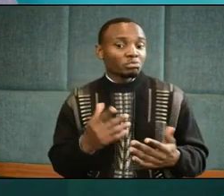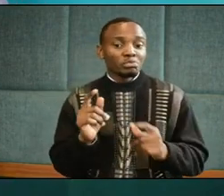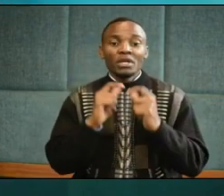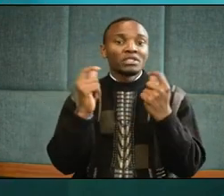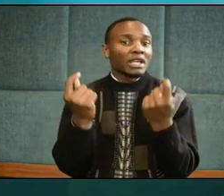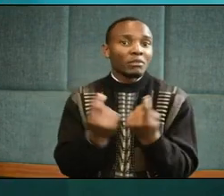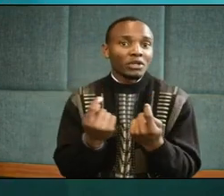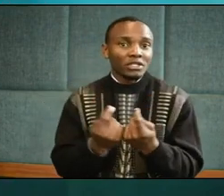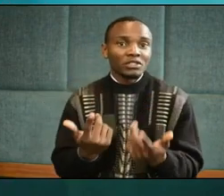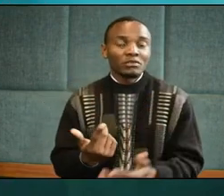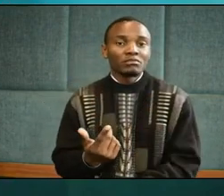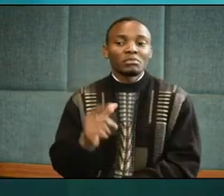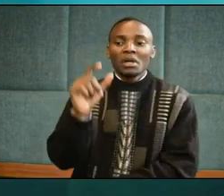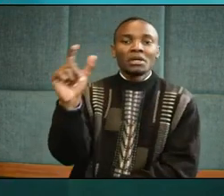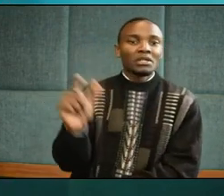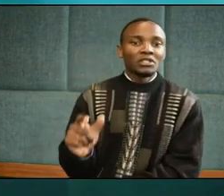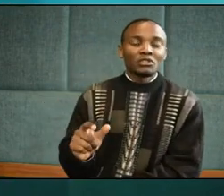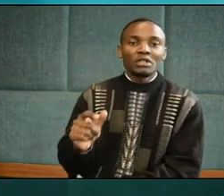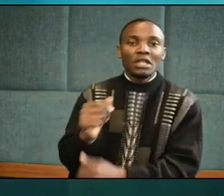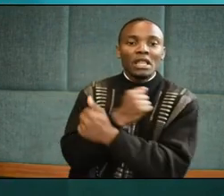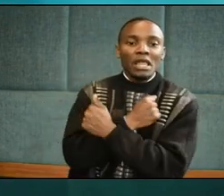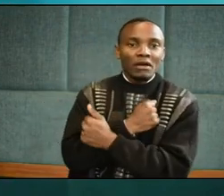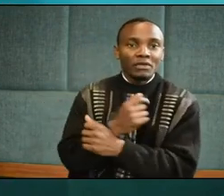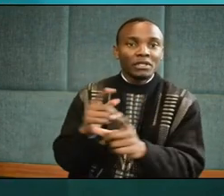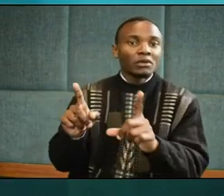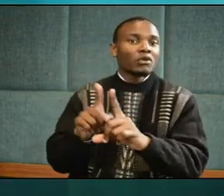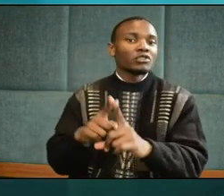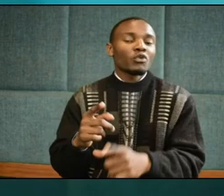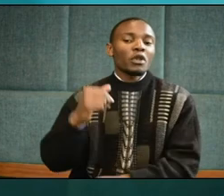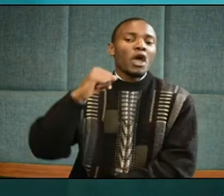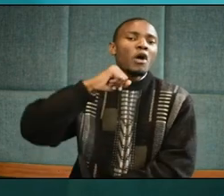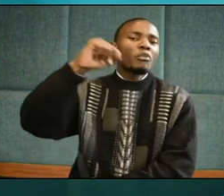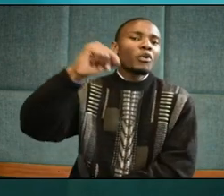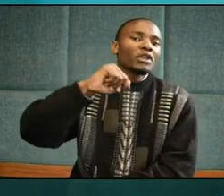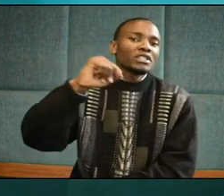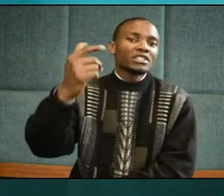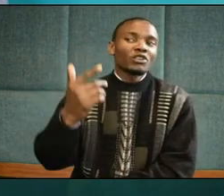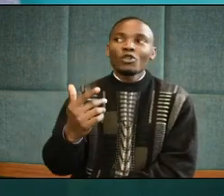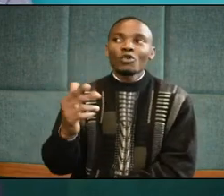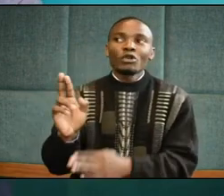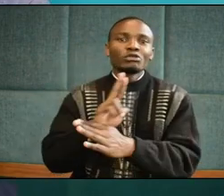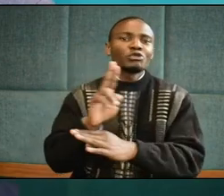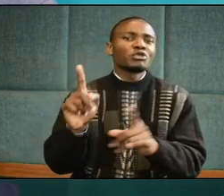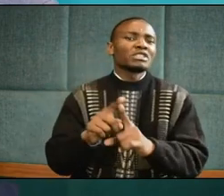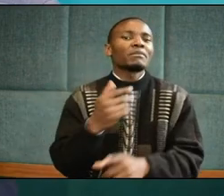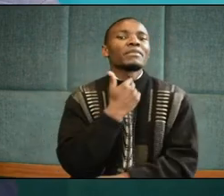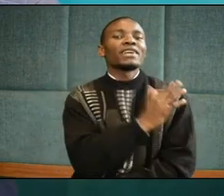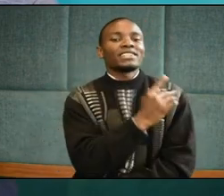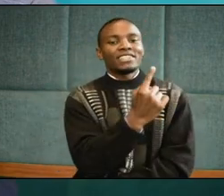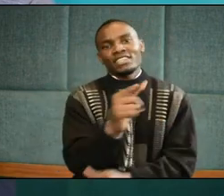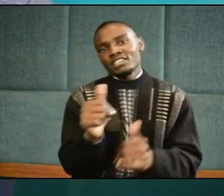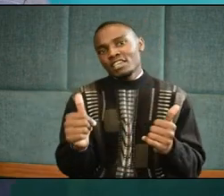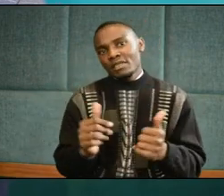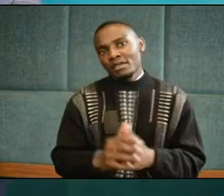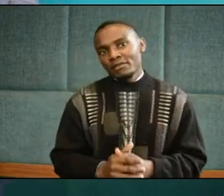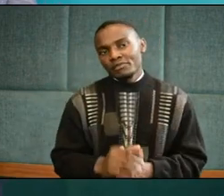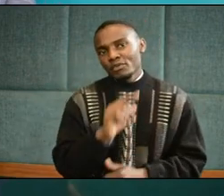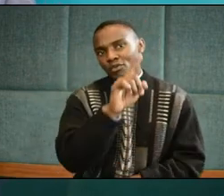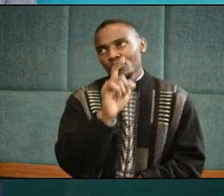tribalism, regionalism, political conmanship, and hating each other? May